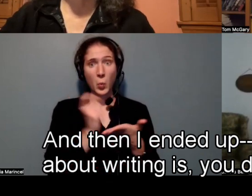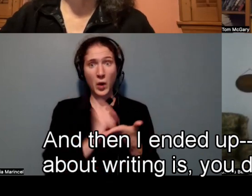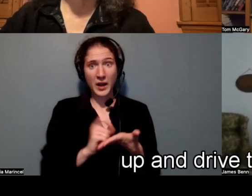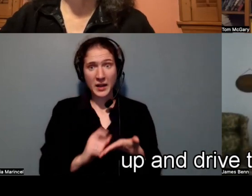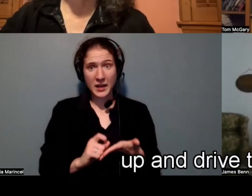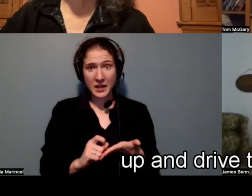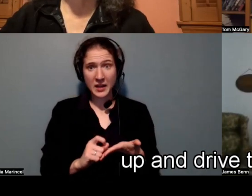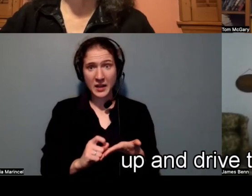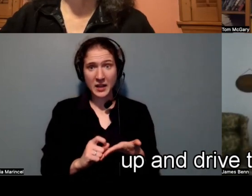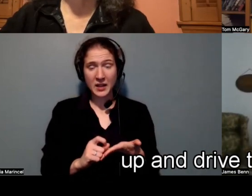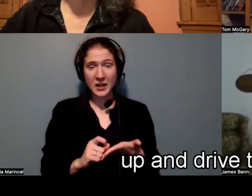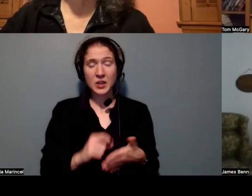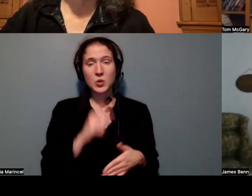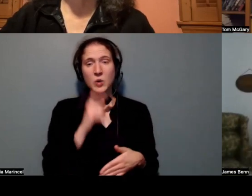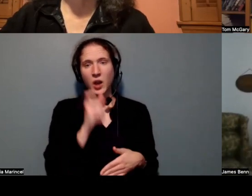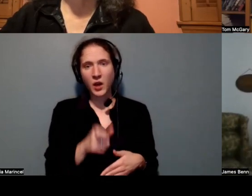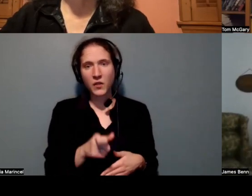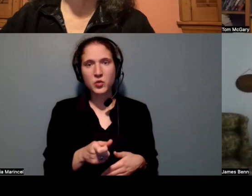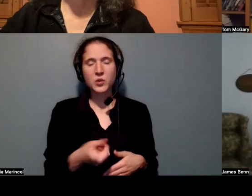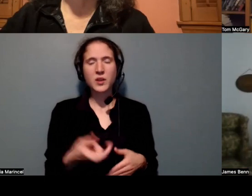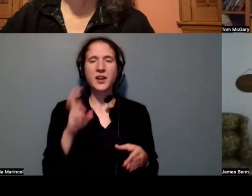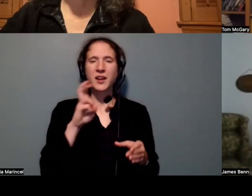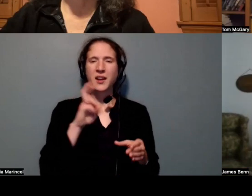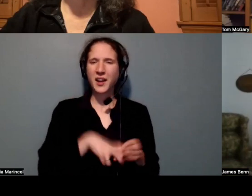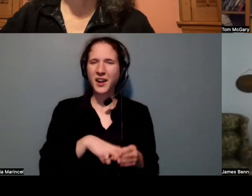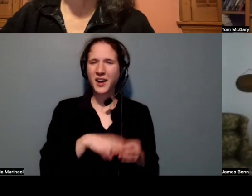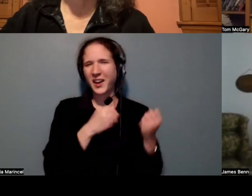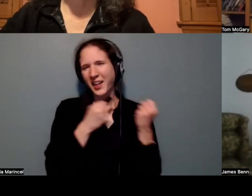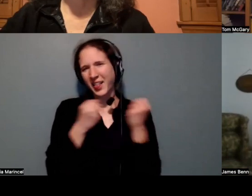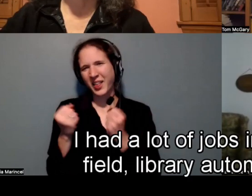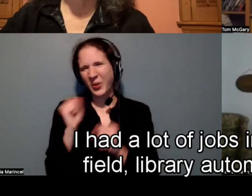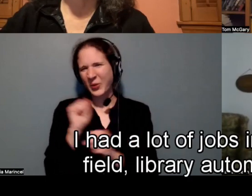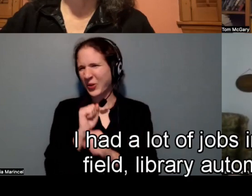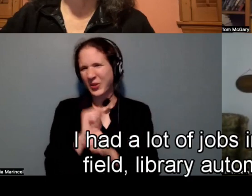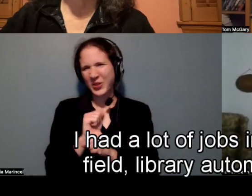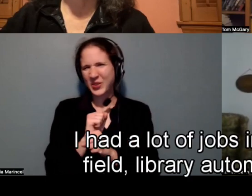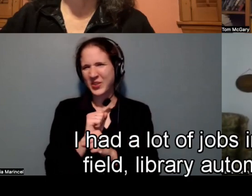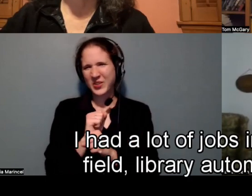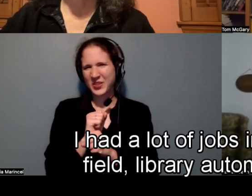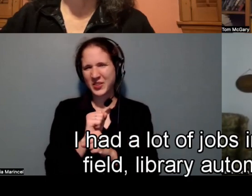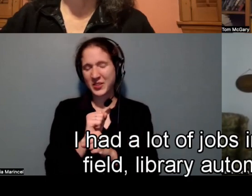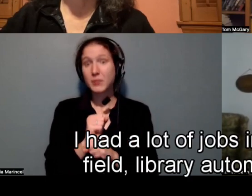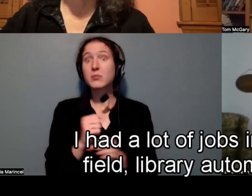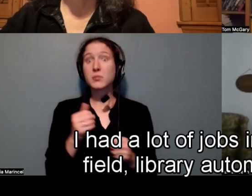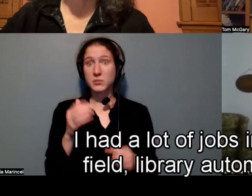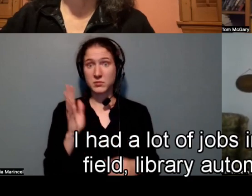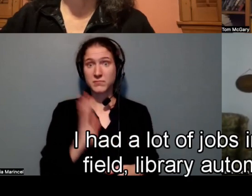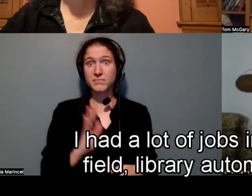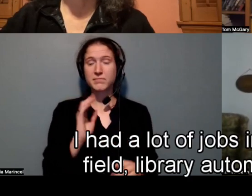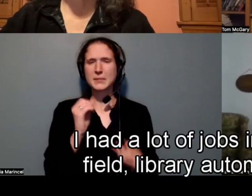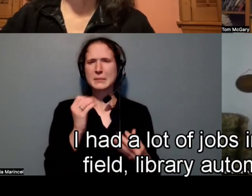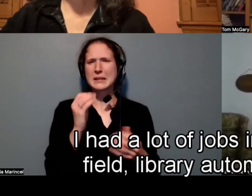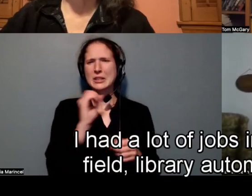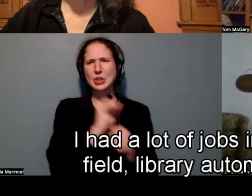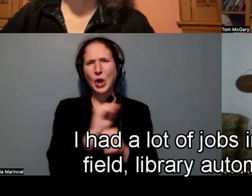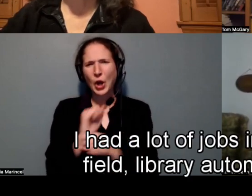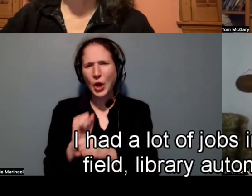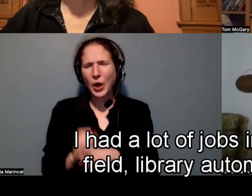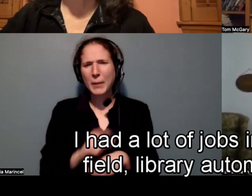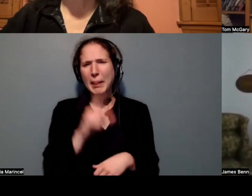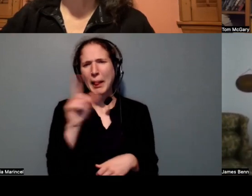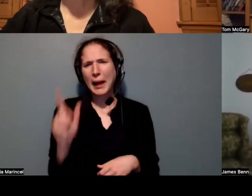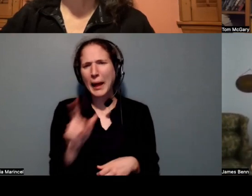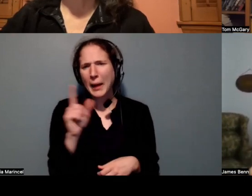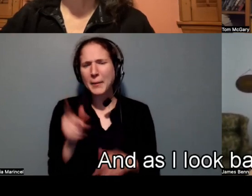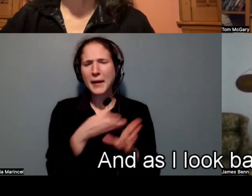have to get up and drive to work. And I was always, I had a lot of jobs in the library field, library automation